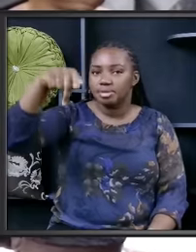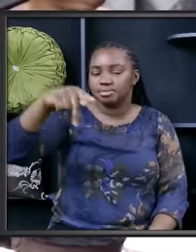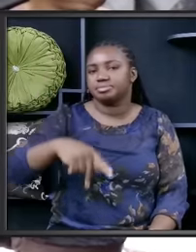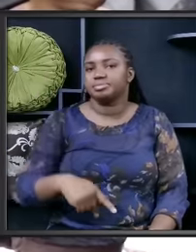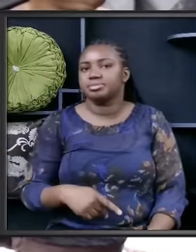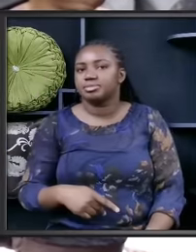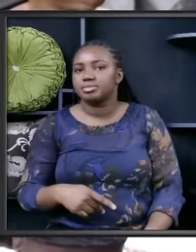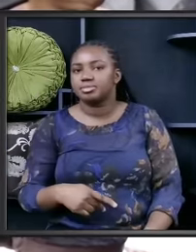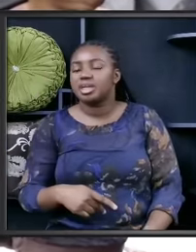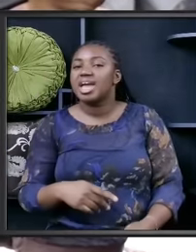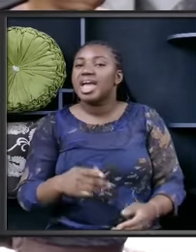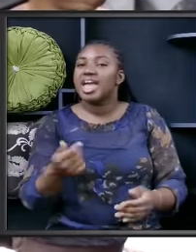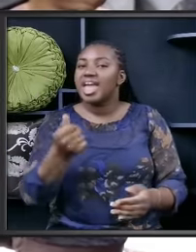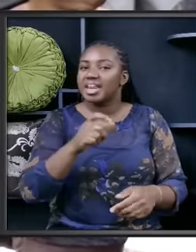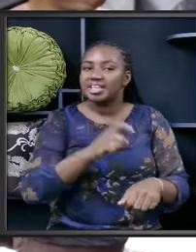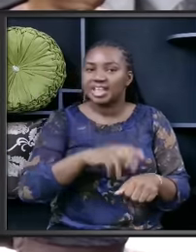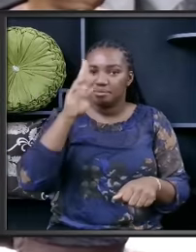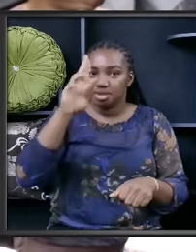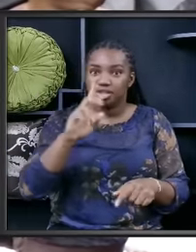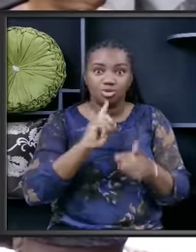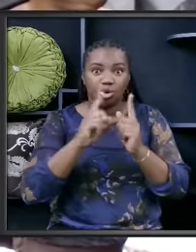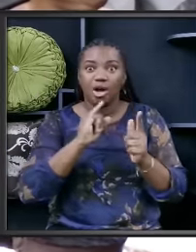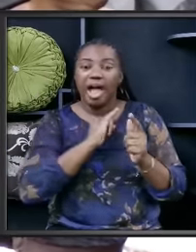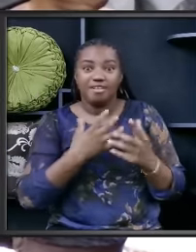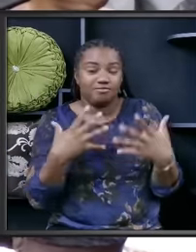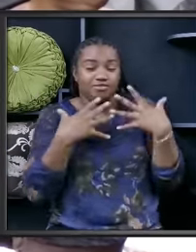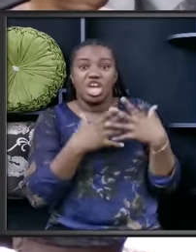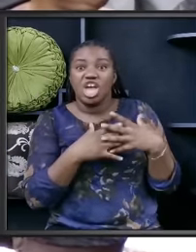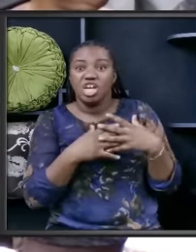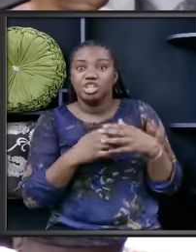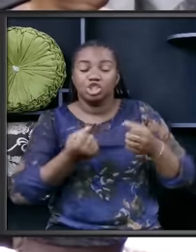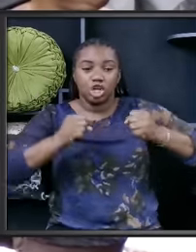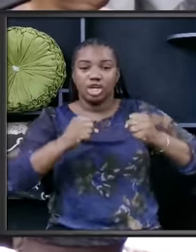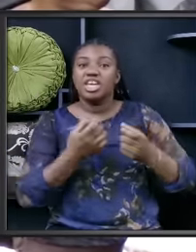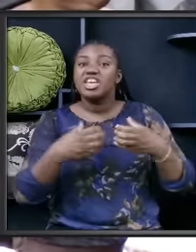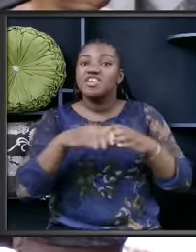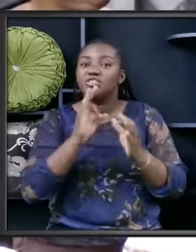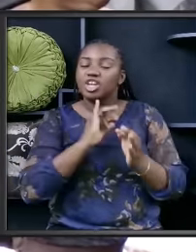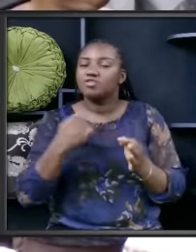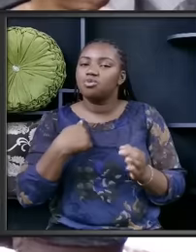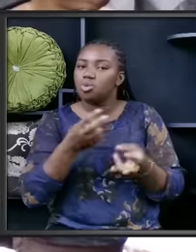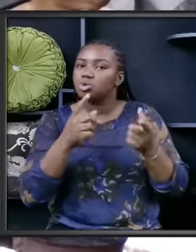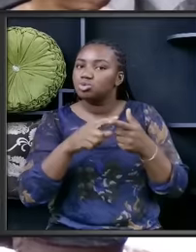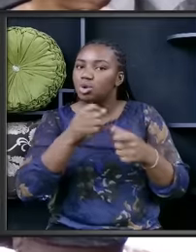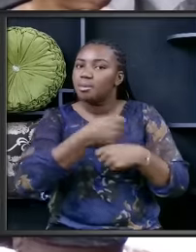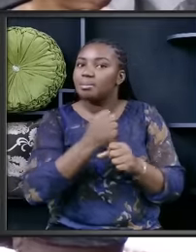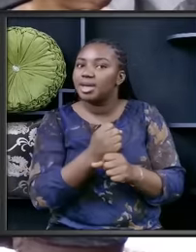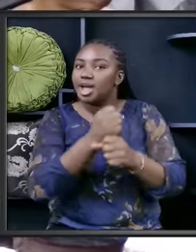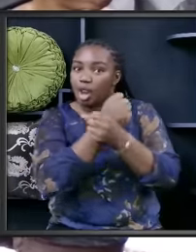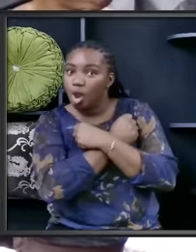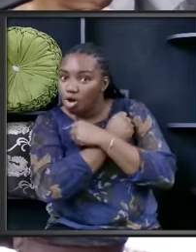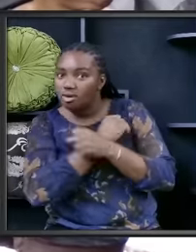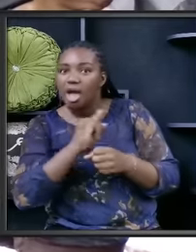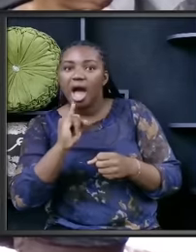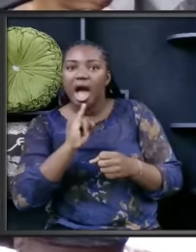If he talk, I go fear, I go shake. Well, even if we won't make love, I no go come down as a woman